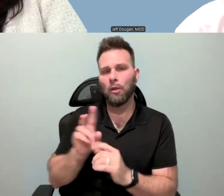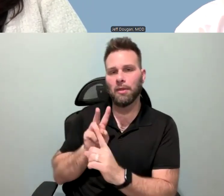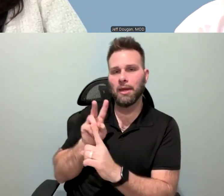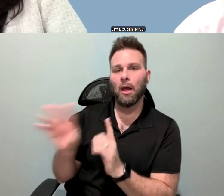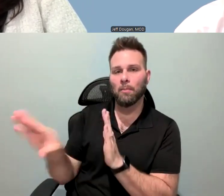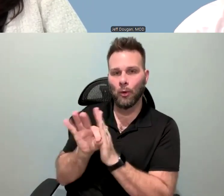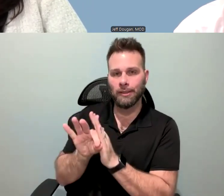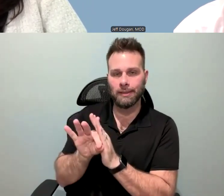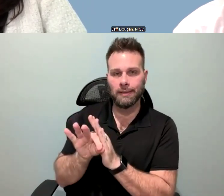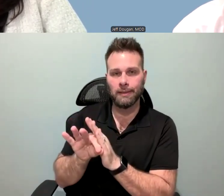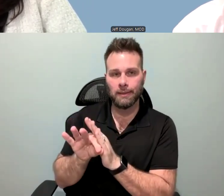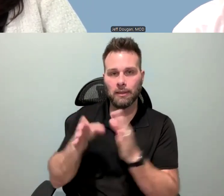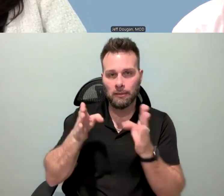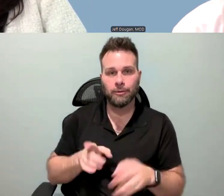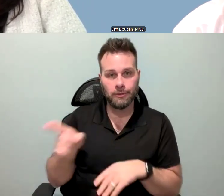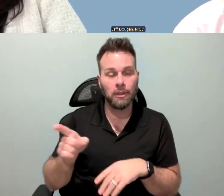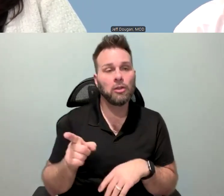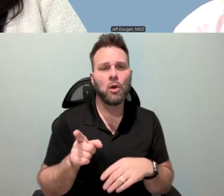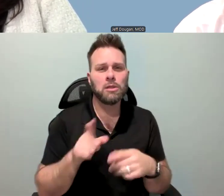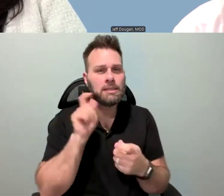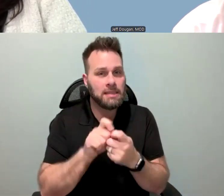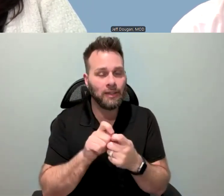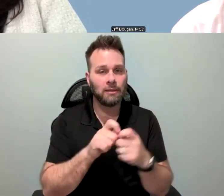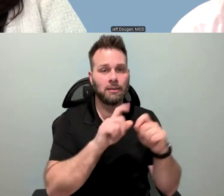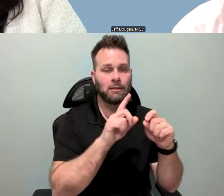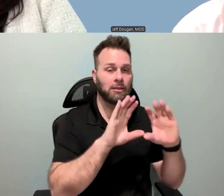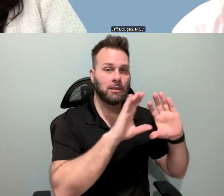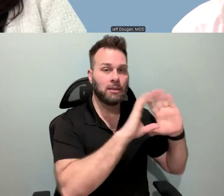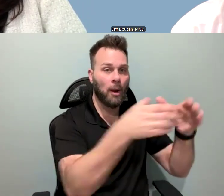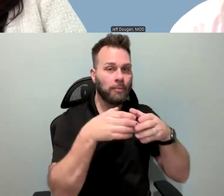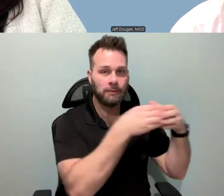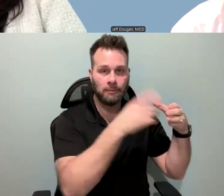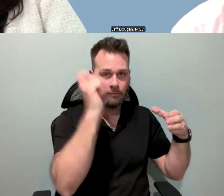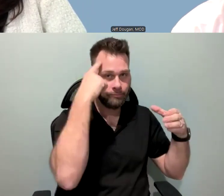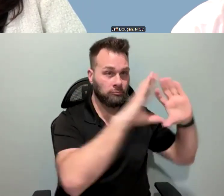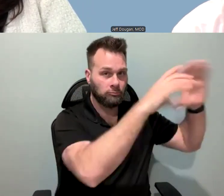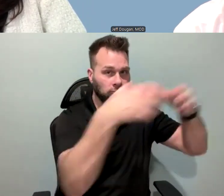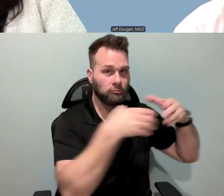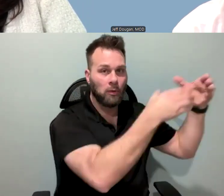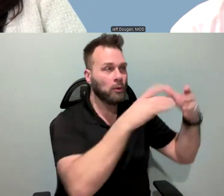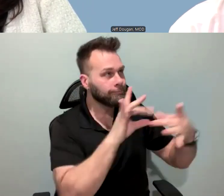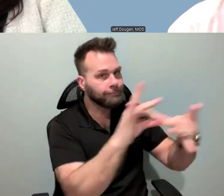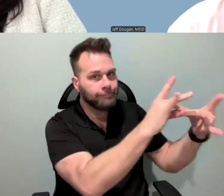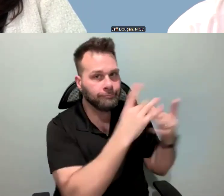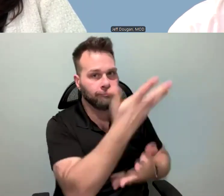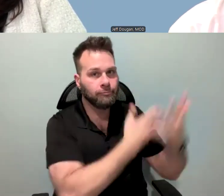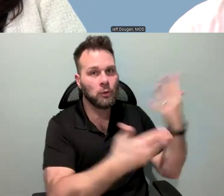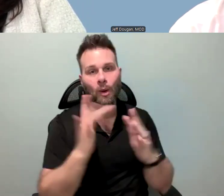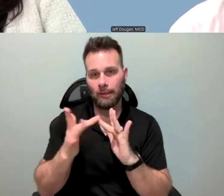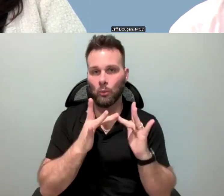want to work with certain department heads to really work on creating that networking opportunity. So you can become part